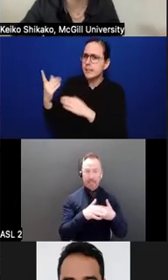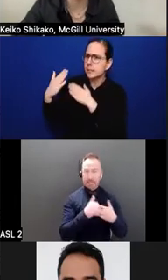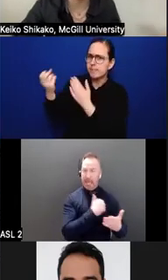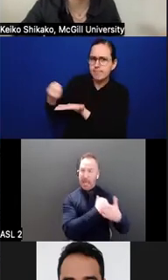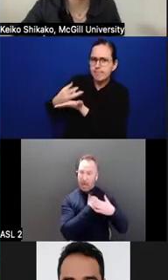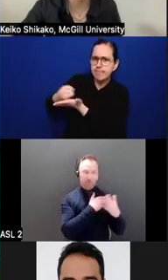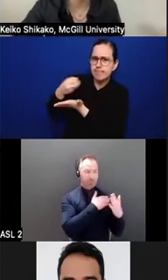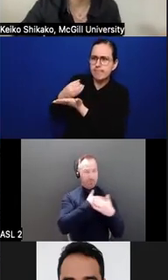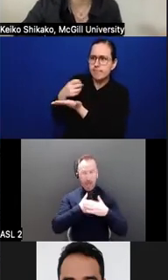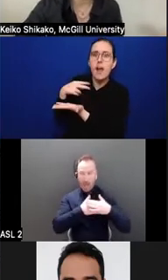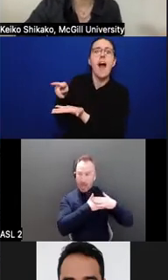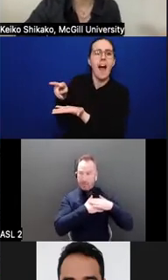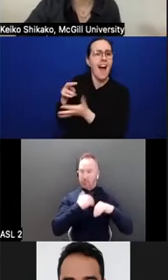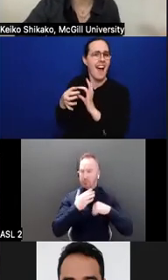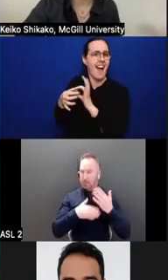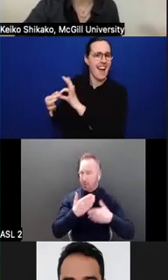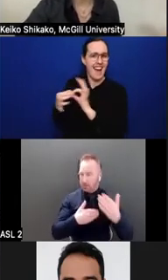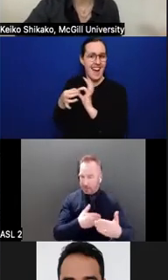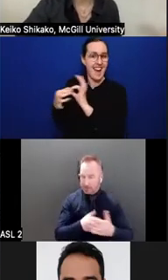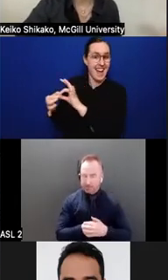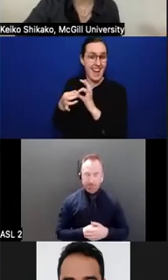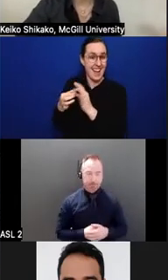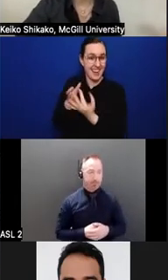entire process of the project.